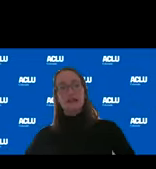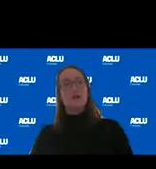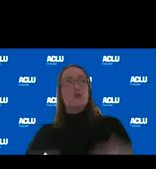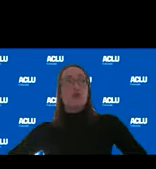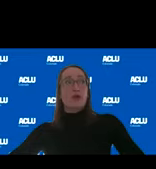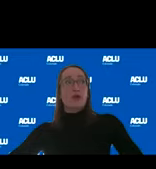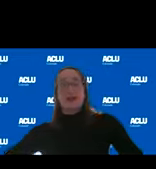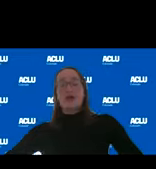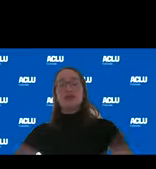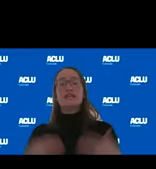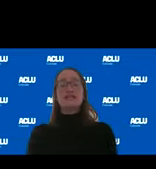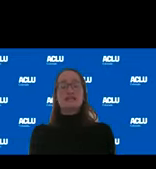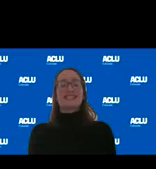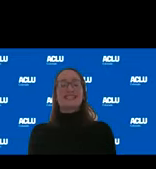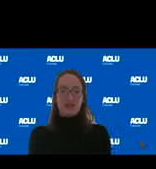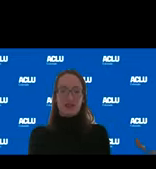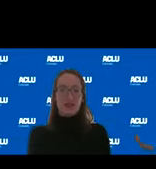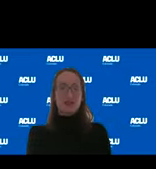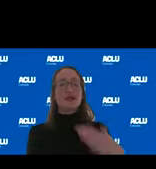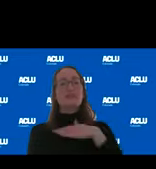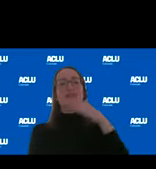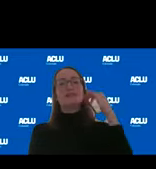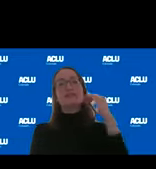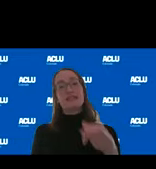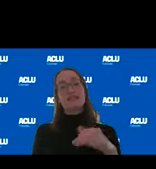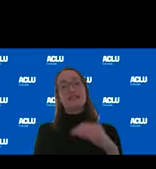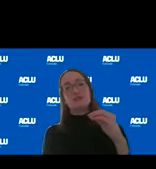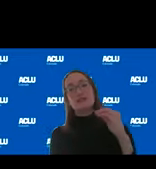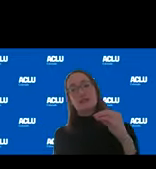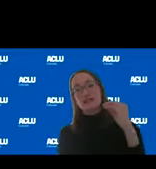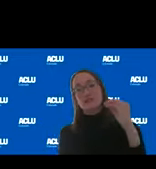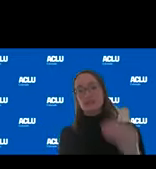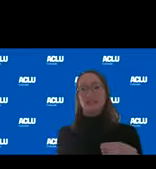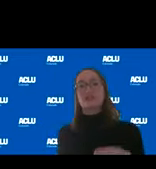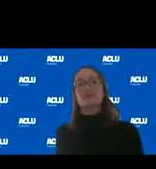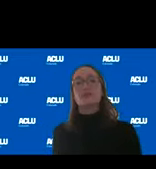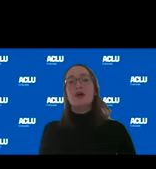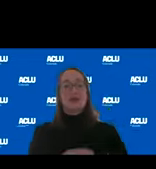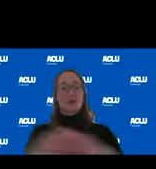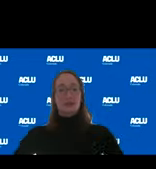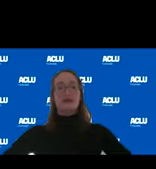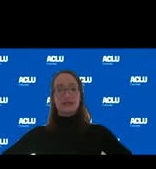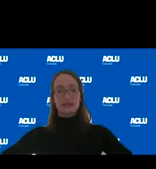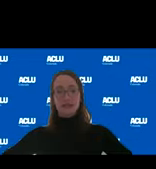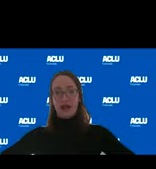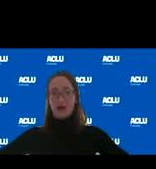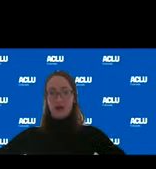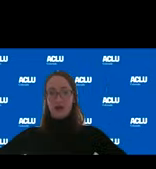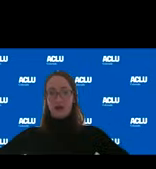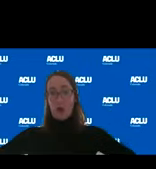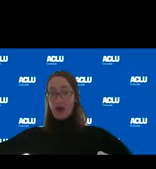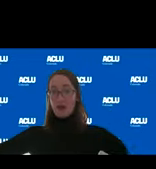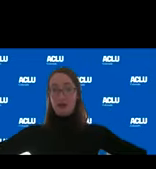slide. Great. So they can set the standard, but it's up to the states as to exact implementation. So they can put out